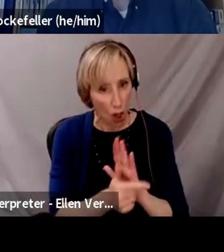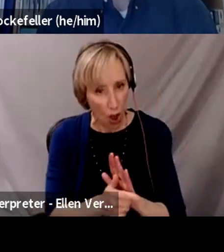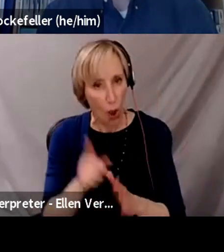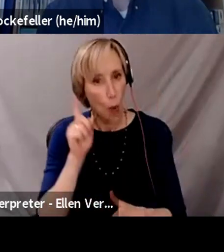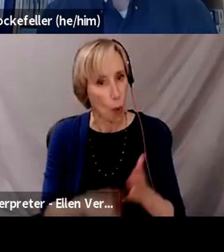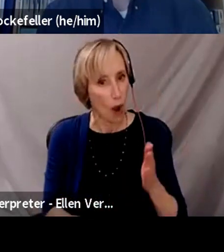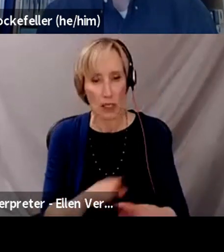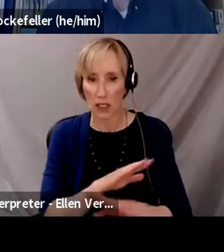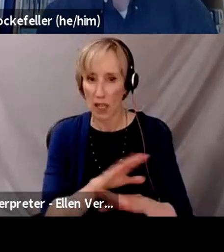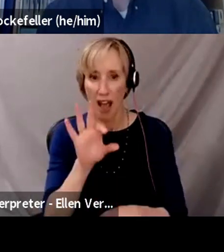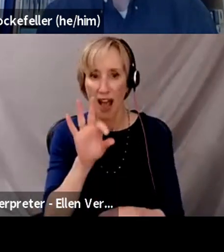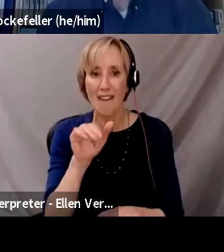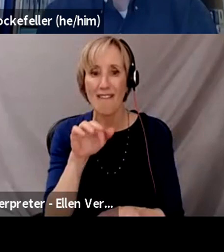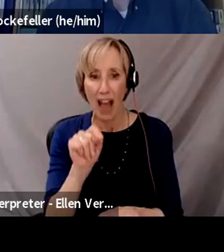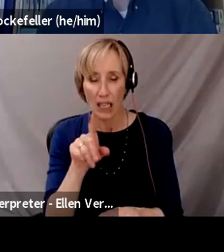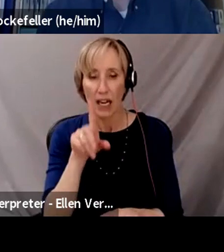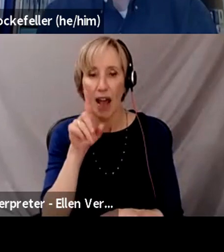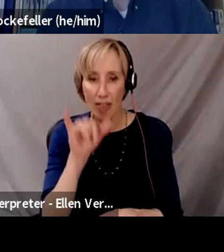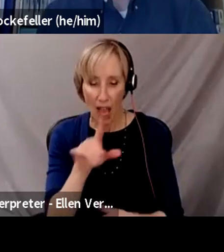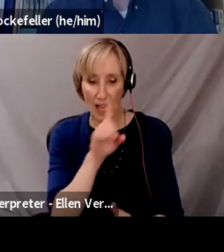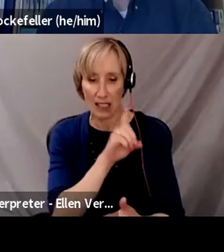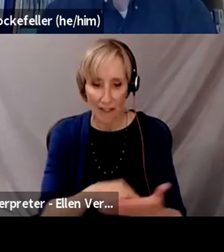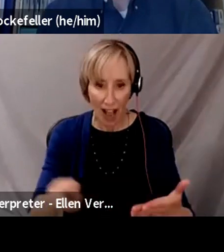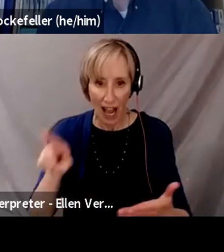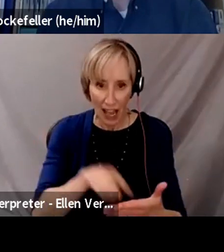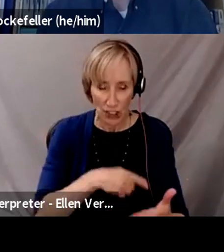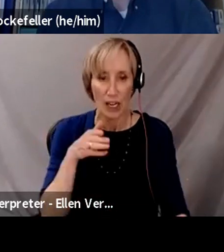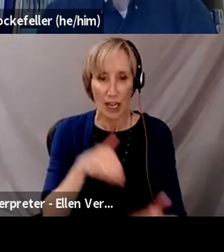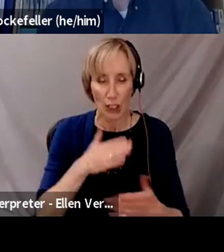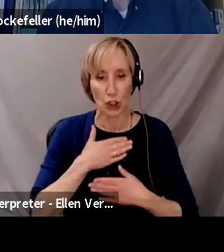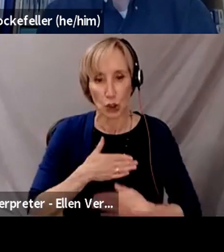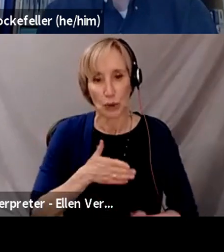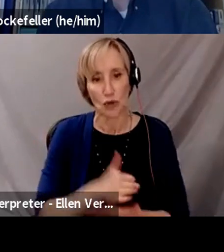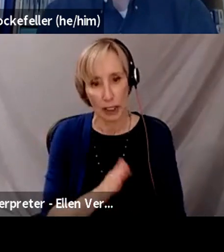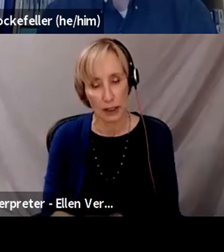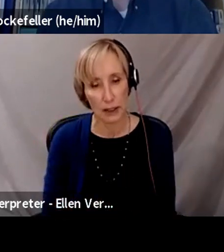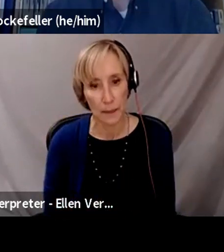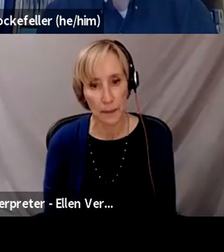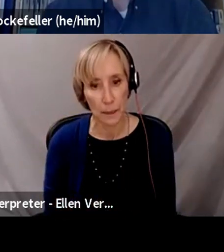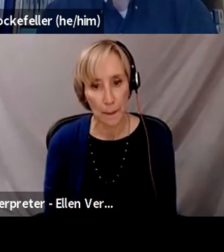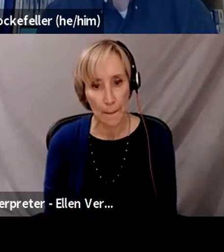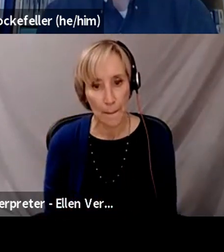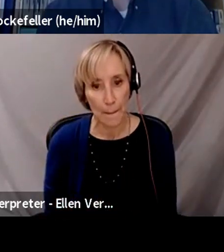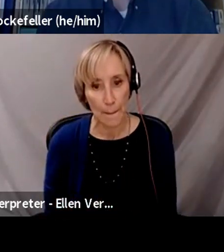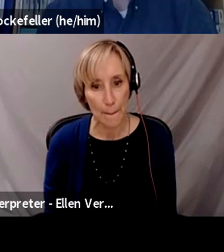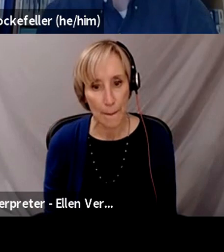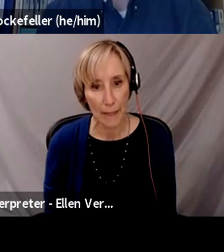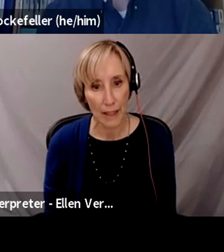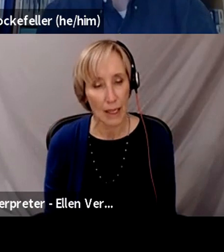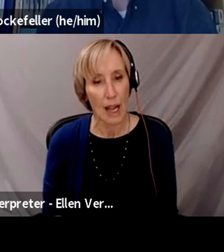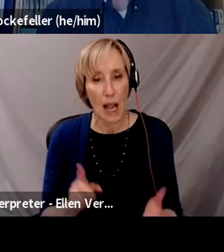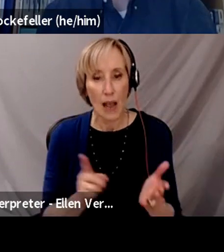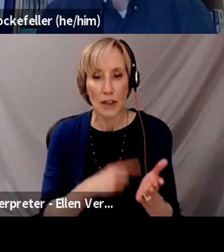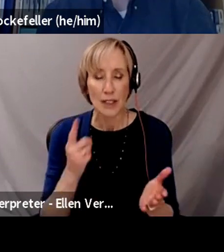just hard facts of this is a violation of human rights. I think it's important to not get, I think I'll speak for myself, there are times where it's easy to kind of get a